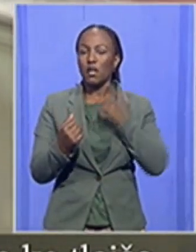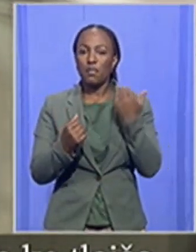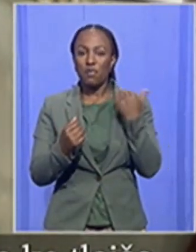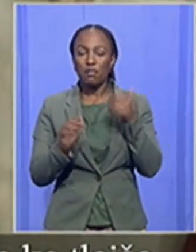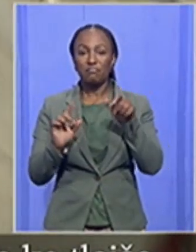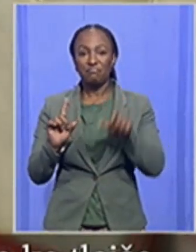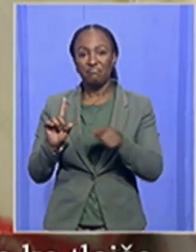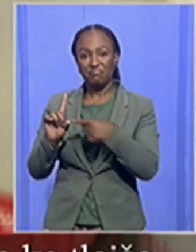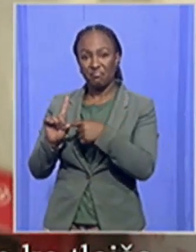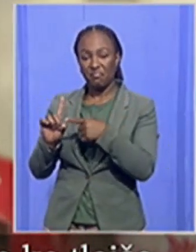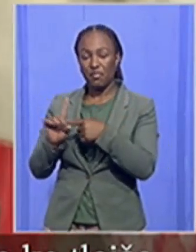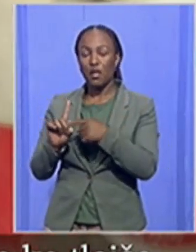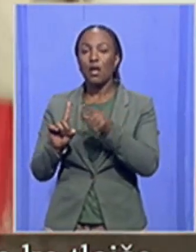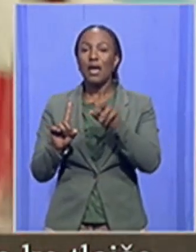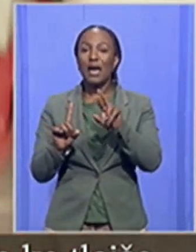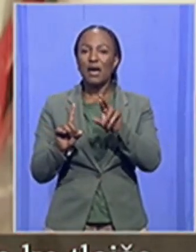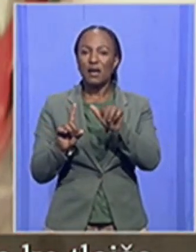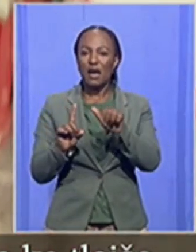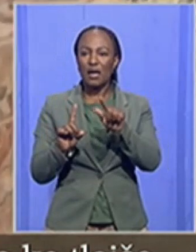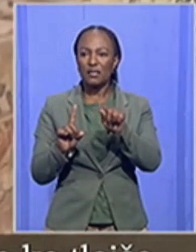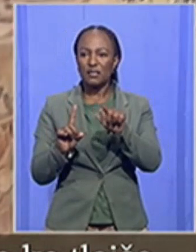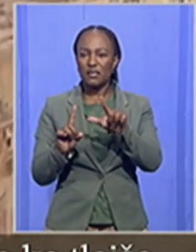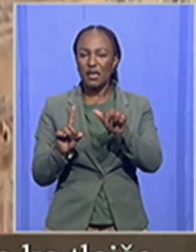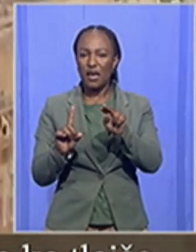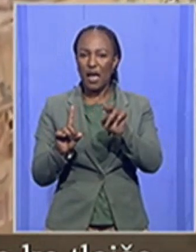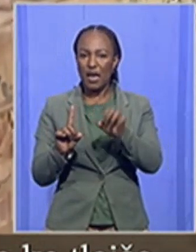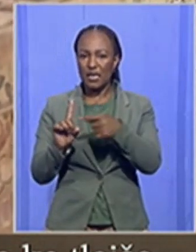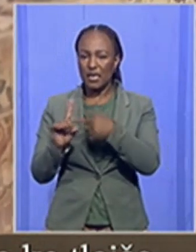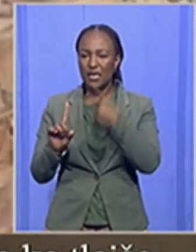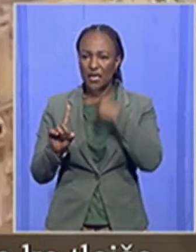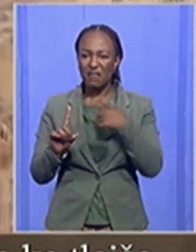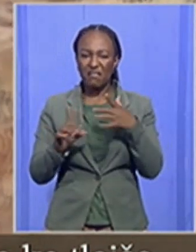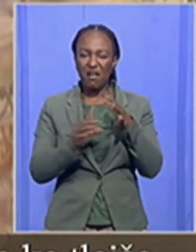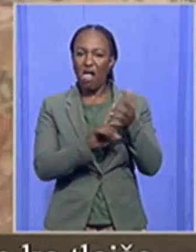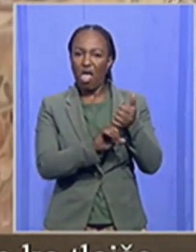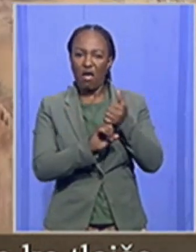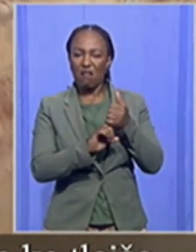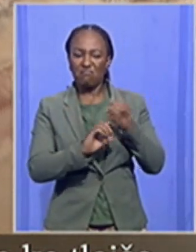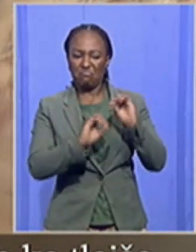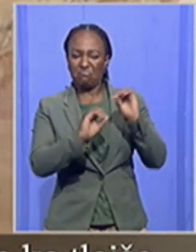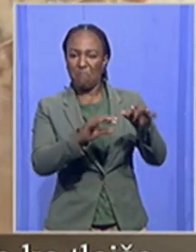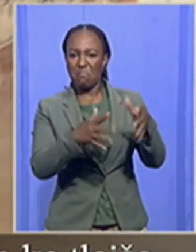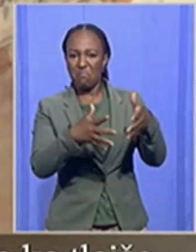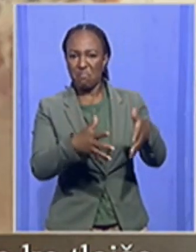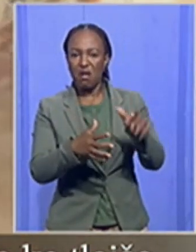Radzilane o re ba bangwe ba balwetši ba re ba thupilwe go tliša ka lefelwaneng le mola ba bangwe.